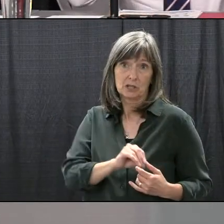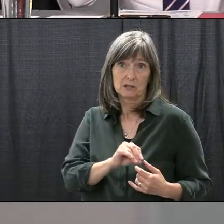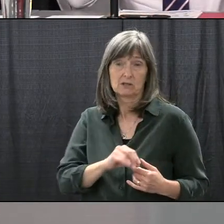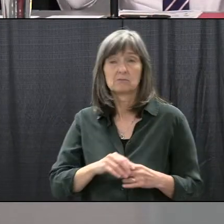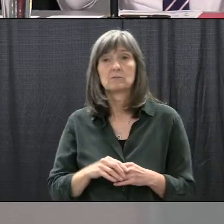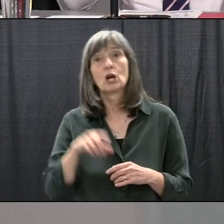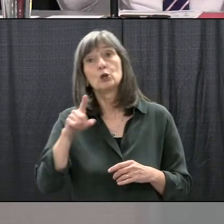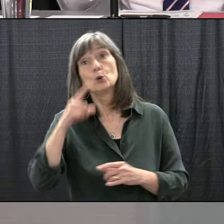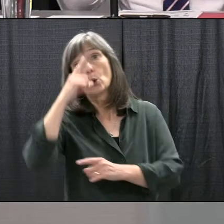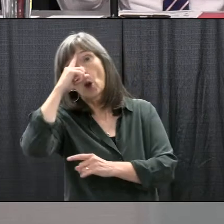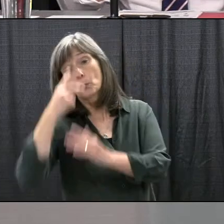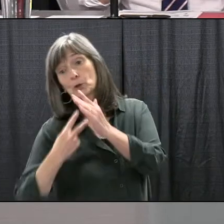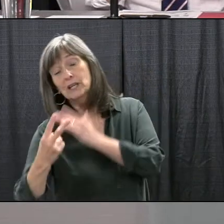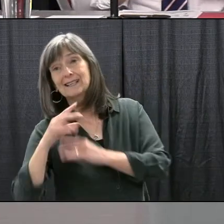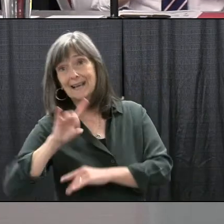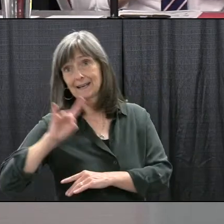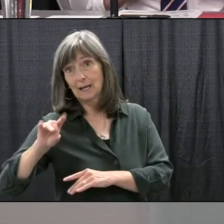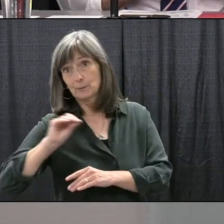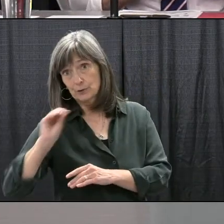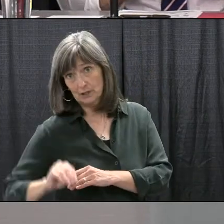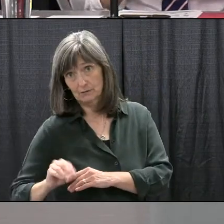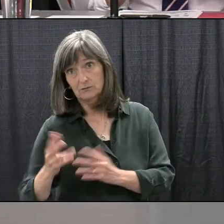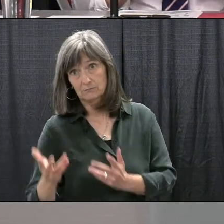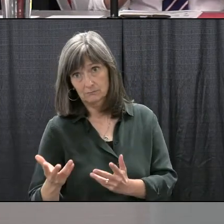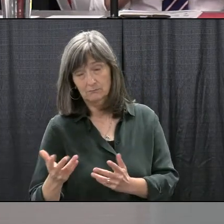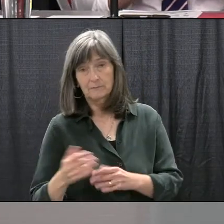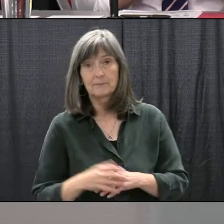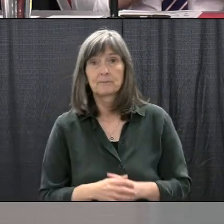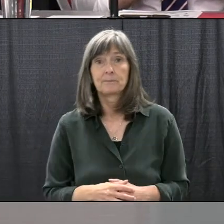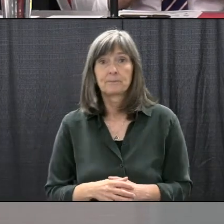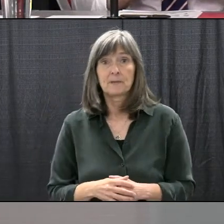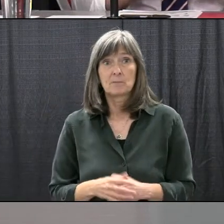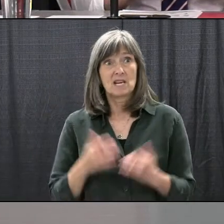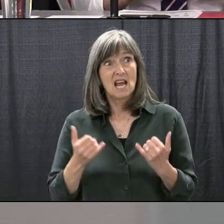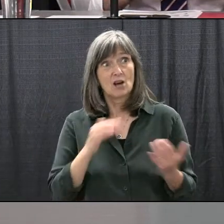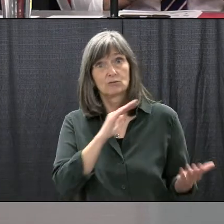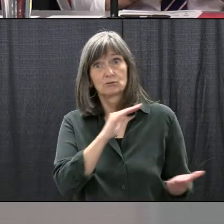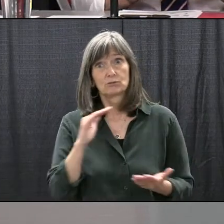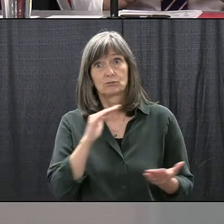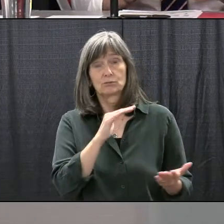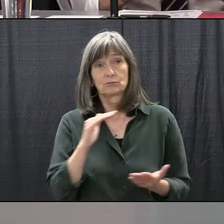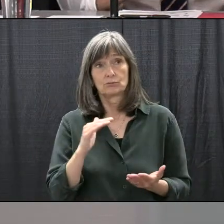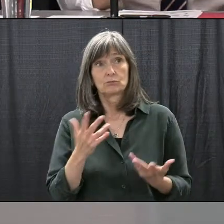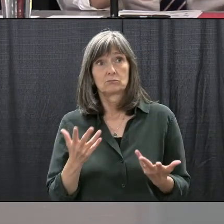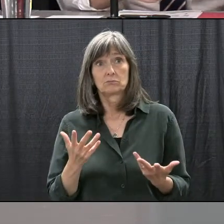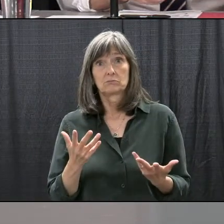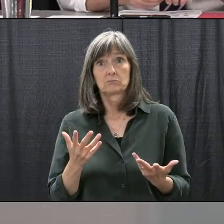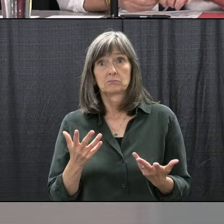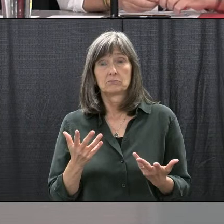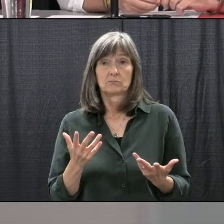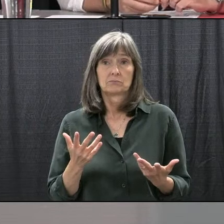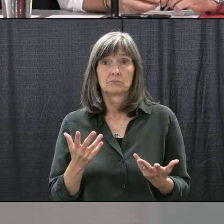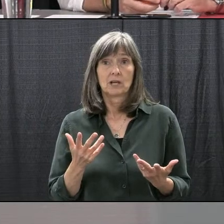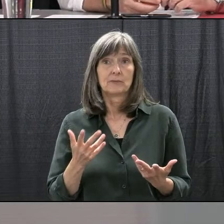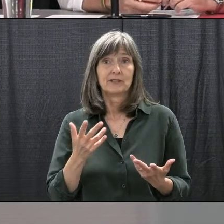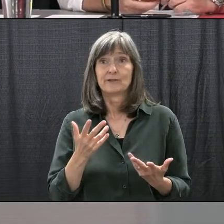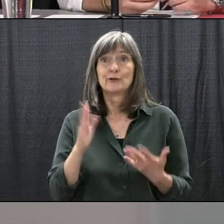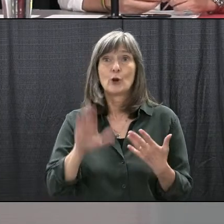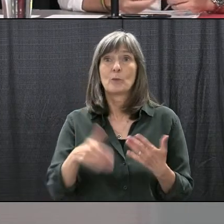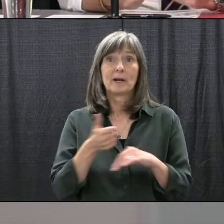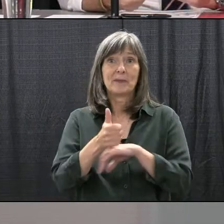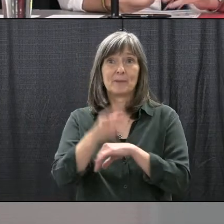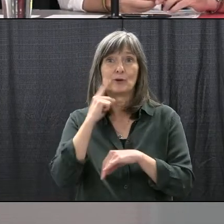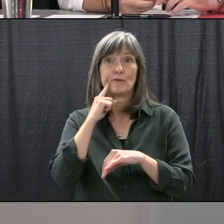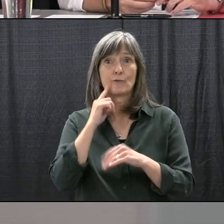the uncertainty in March about the delivery of vaccines, I think nobody's going to fault you and the minister for taking a victory lap. It's Well,